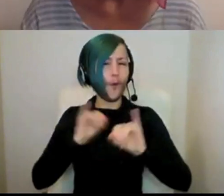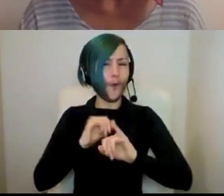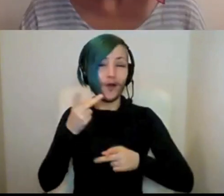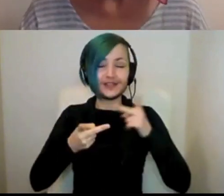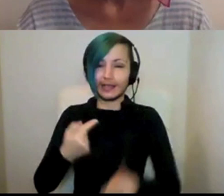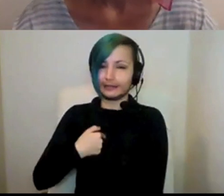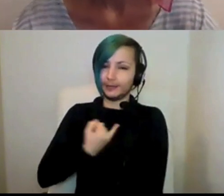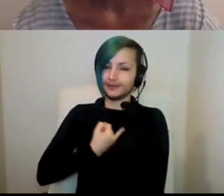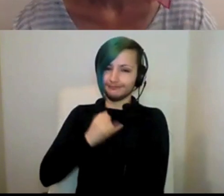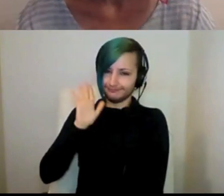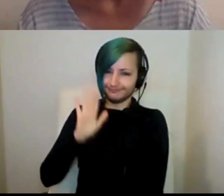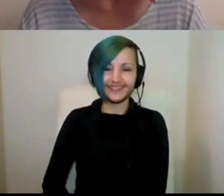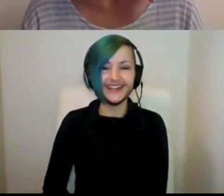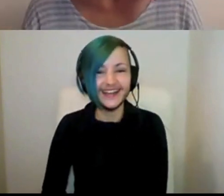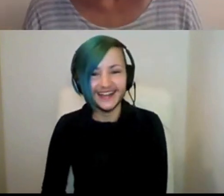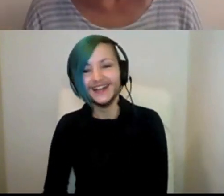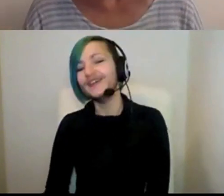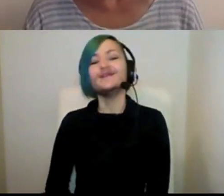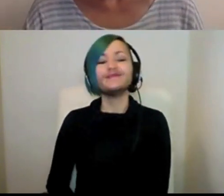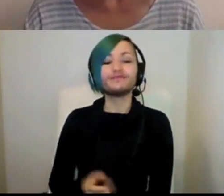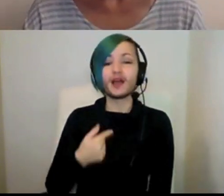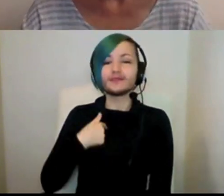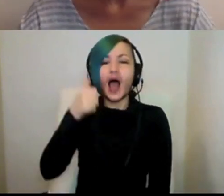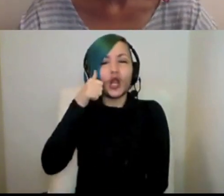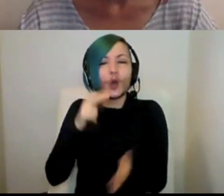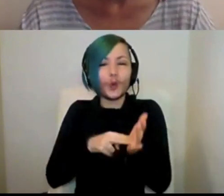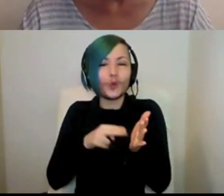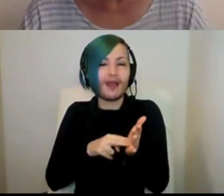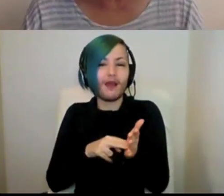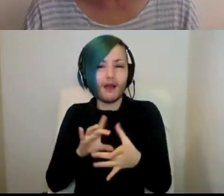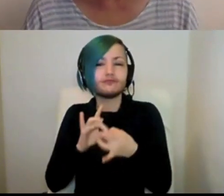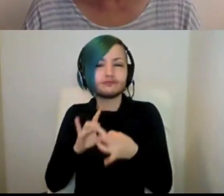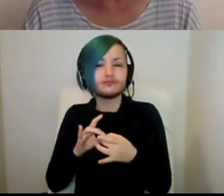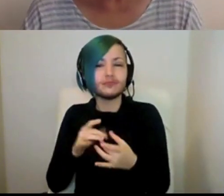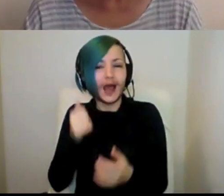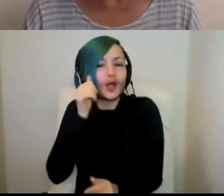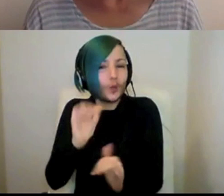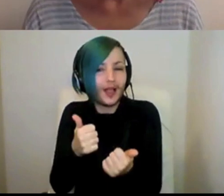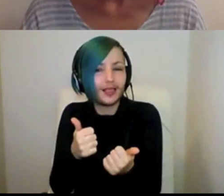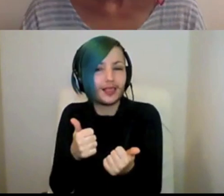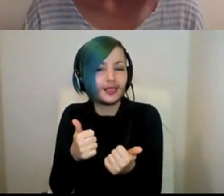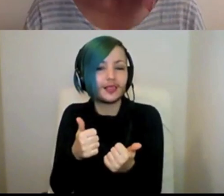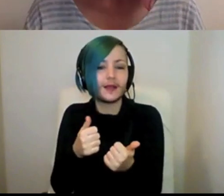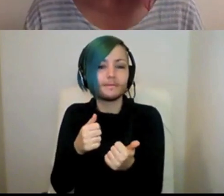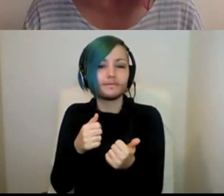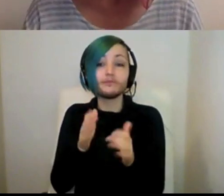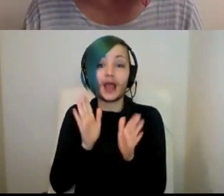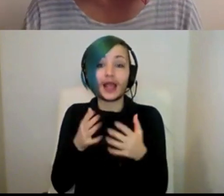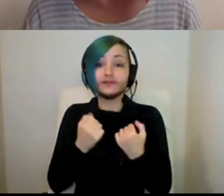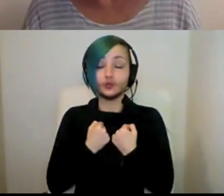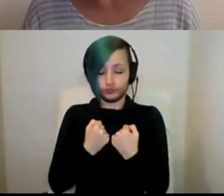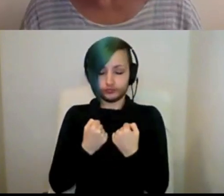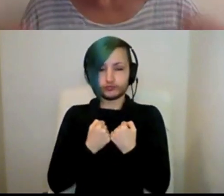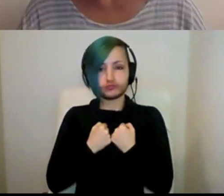me. But yeah, so I've known Nana very well, but I'm obviously, you know, we always have to check ourselves.